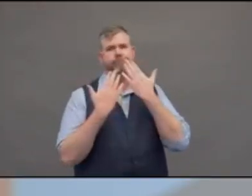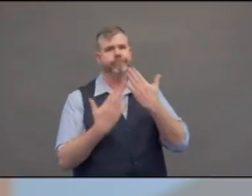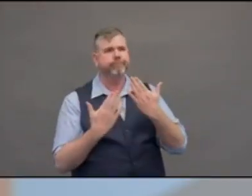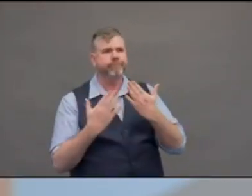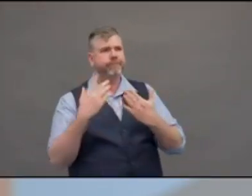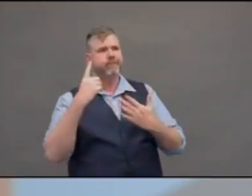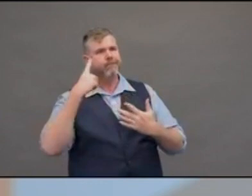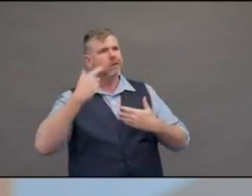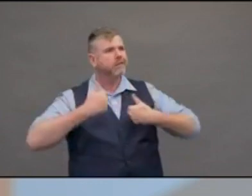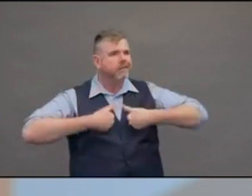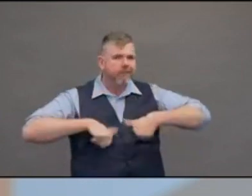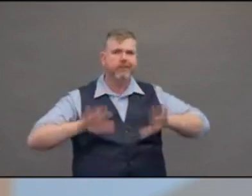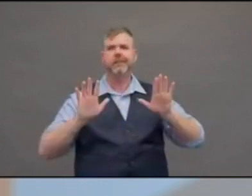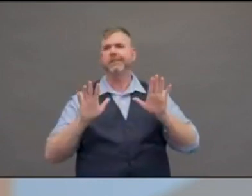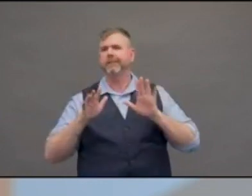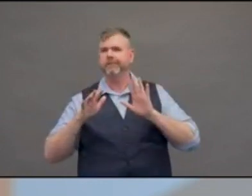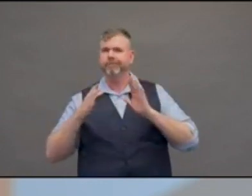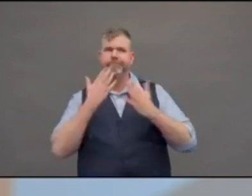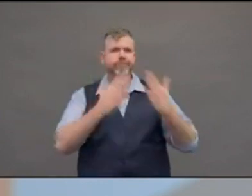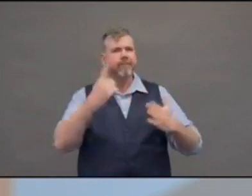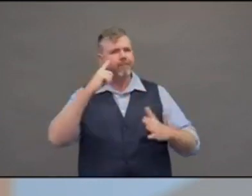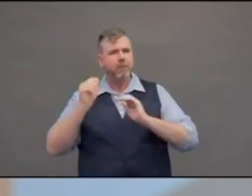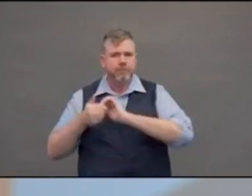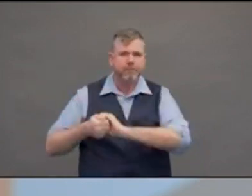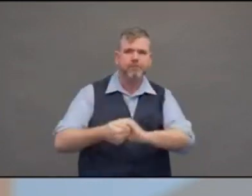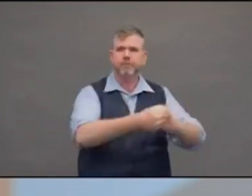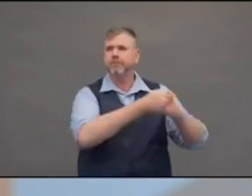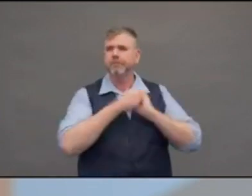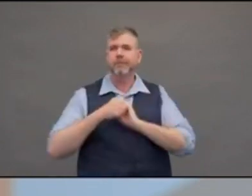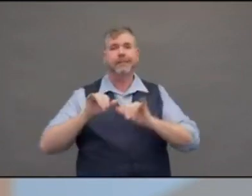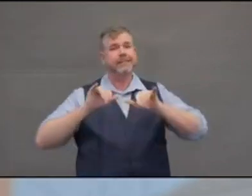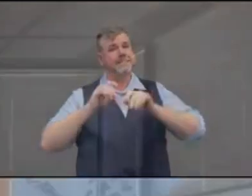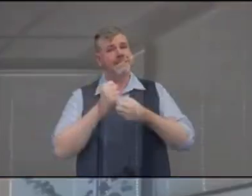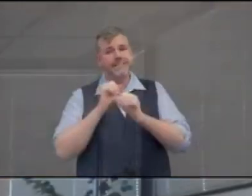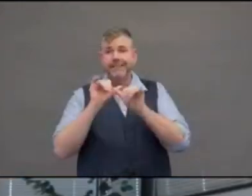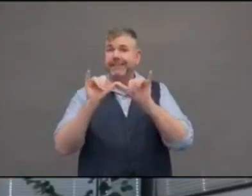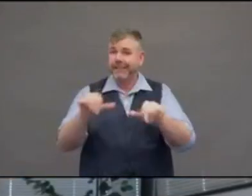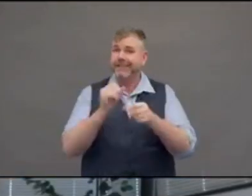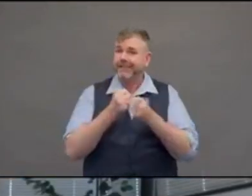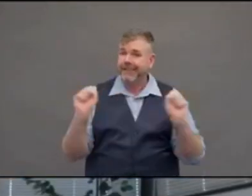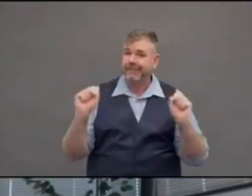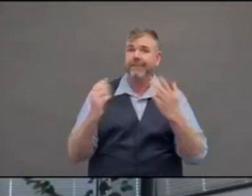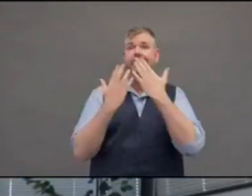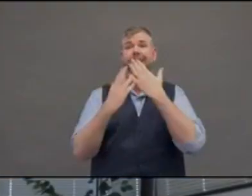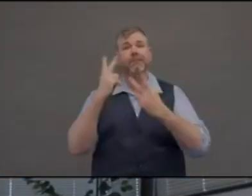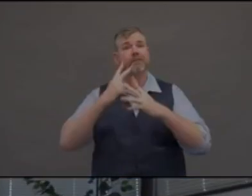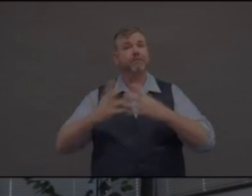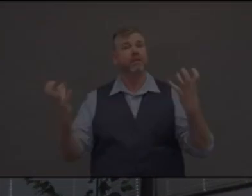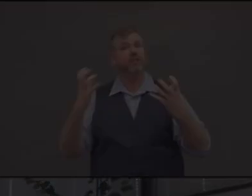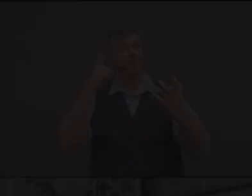doing. Stay safe out there, and thank you very much for joining us. Thank you.